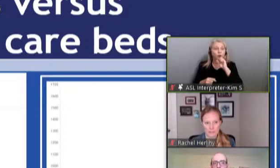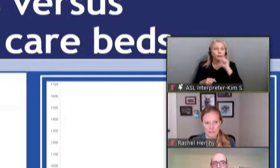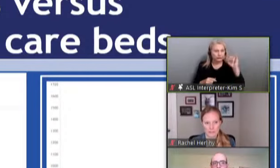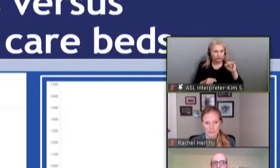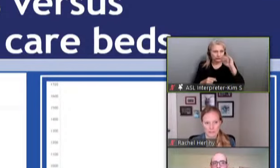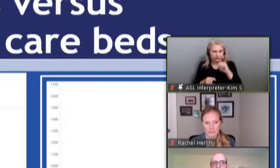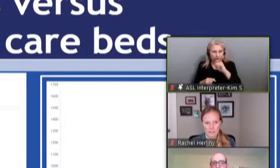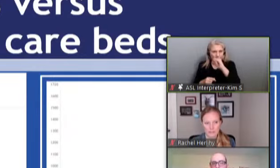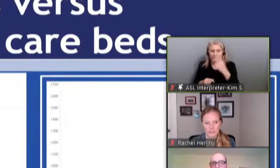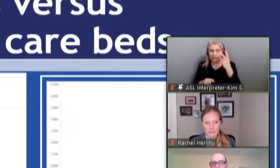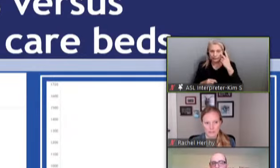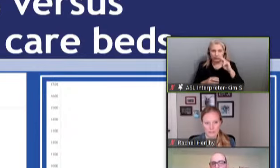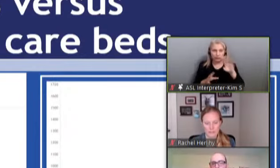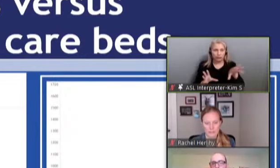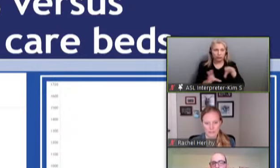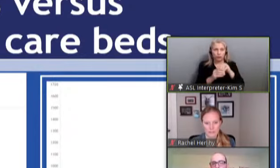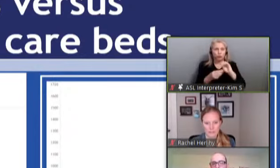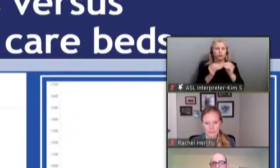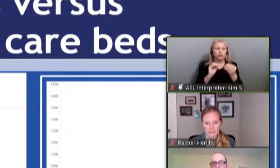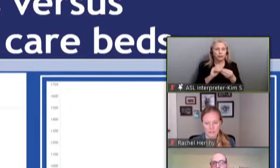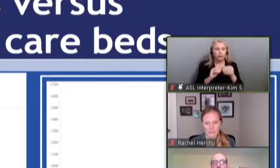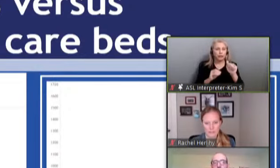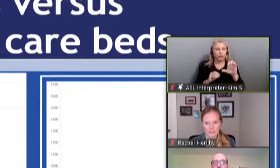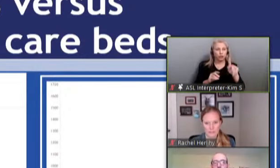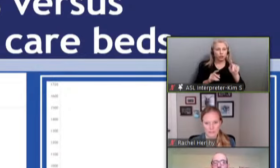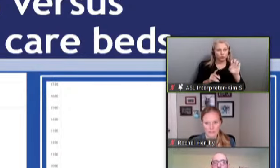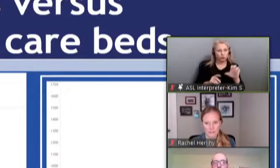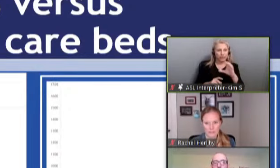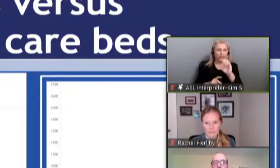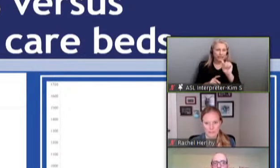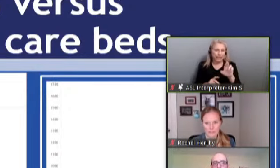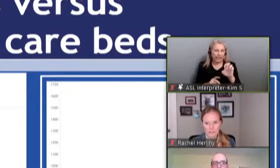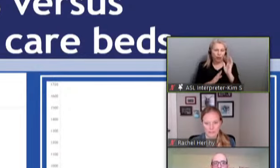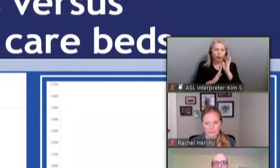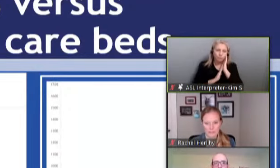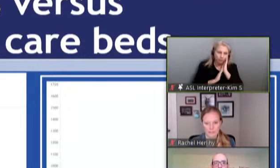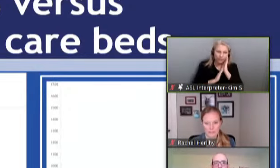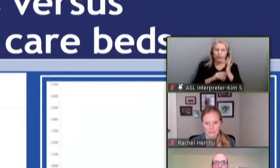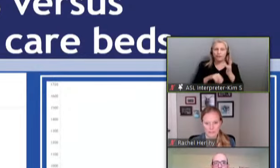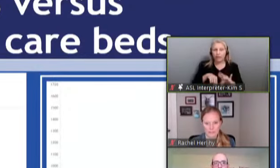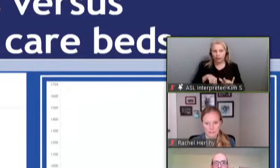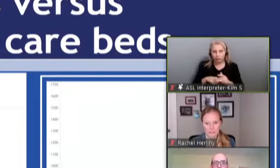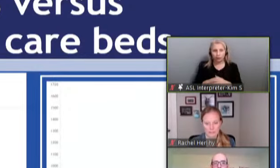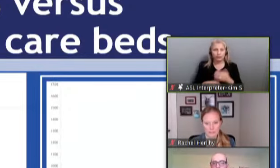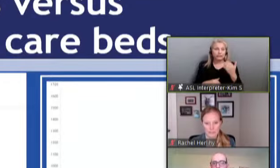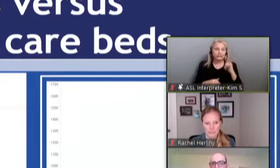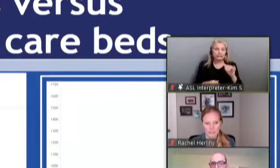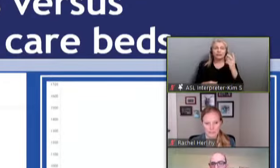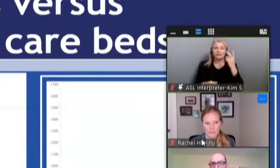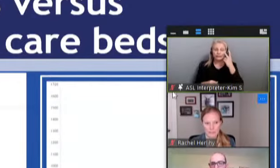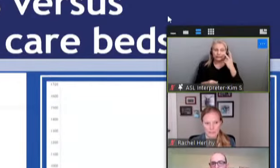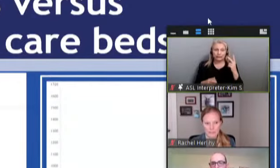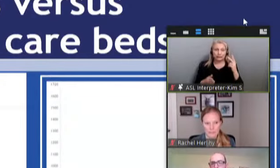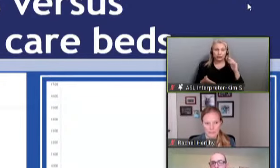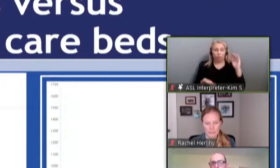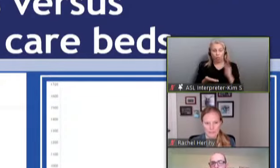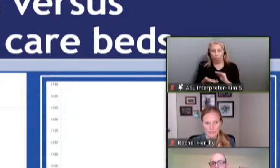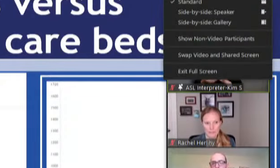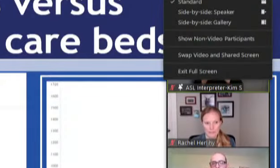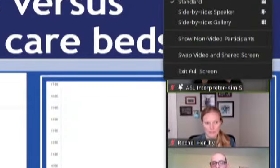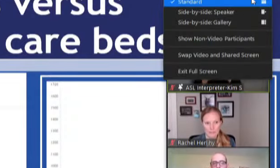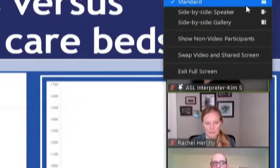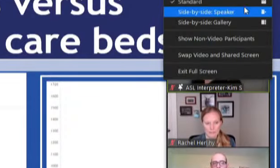we see the total number of acute care beds available. We are still seeing the lowest number of